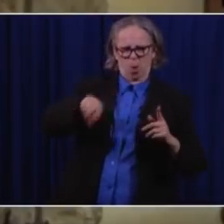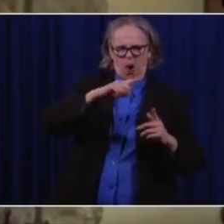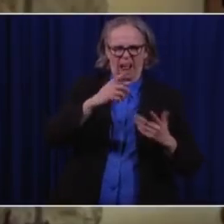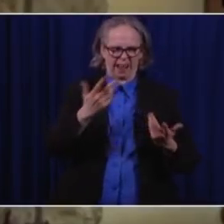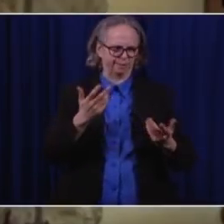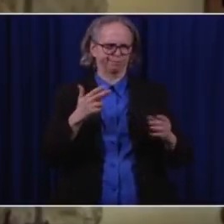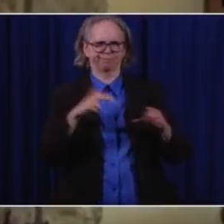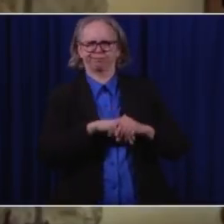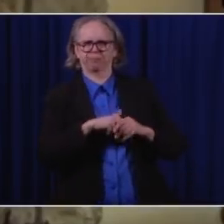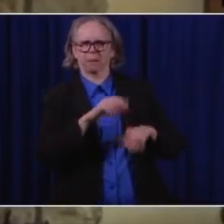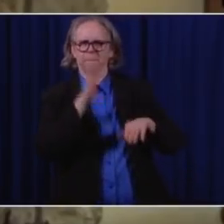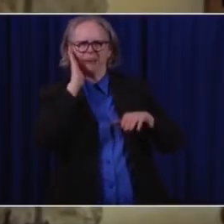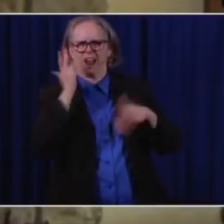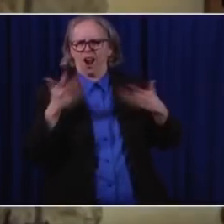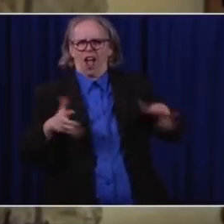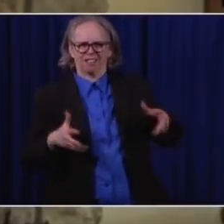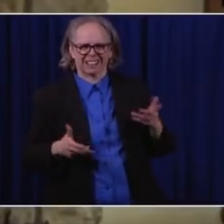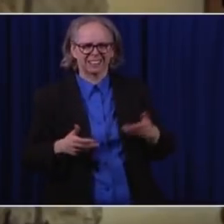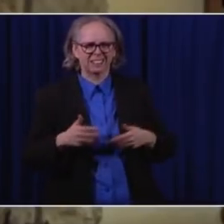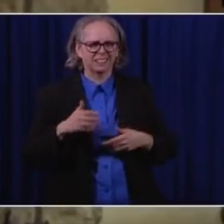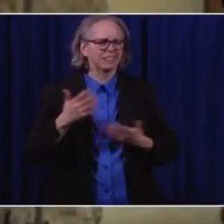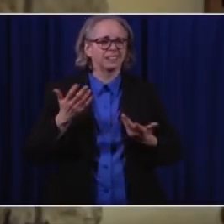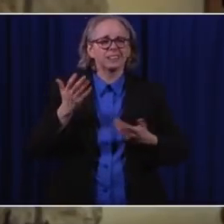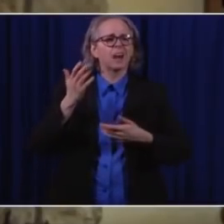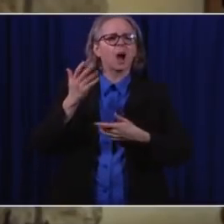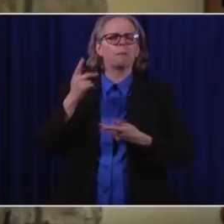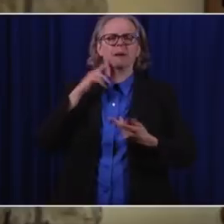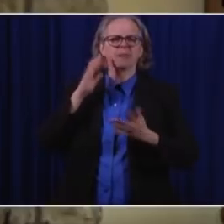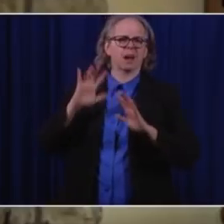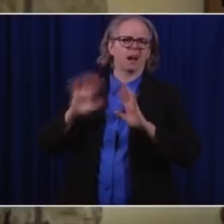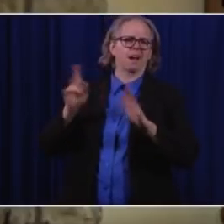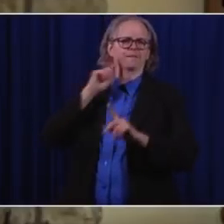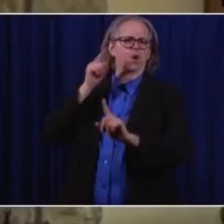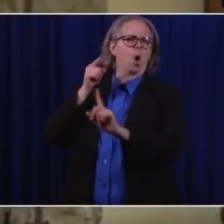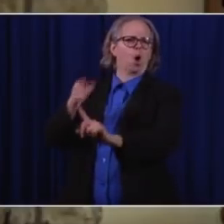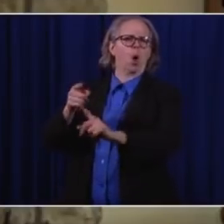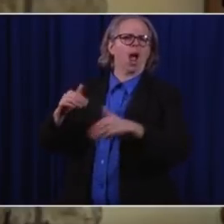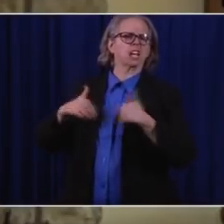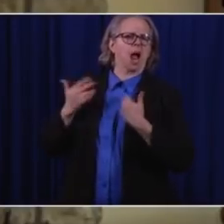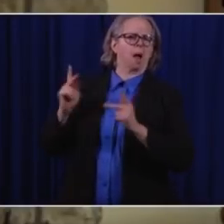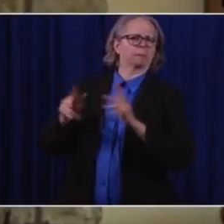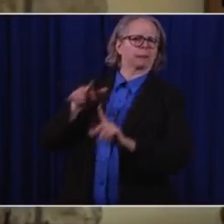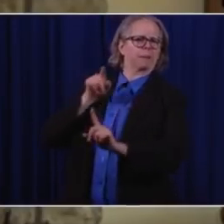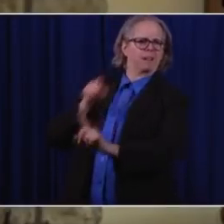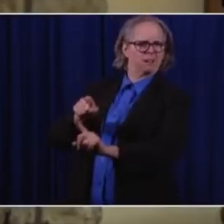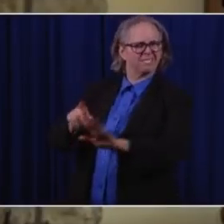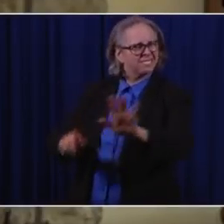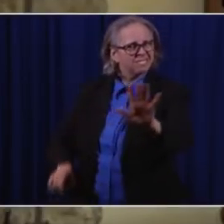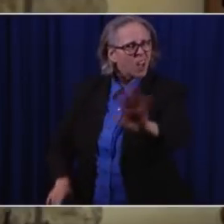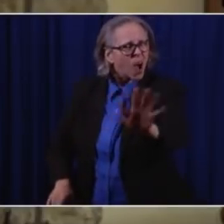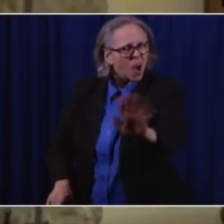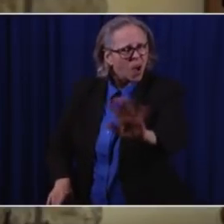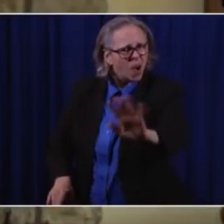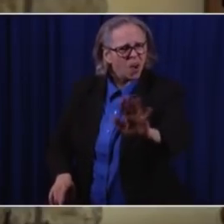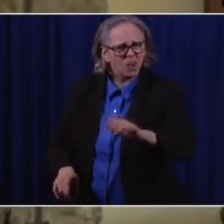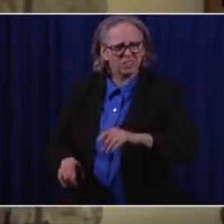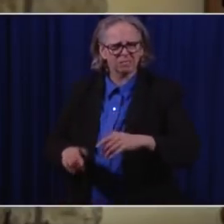but, it's to take beyond 10 o'clock to basically say, let's cut out,